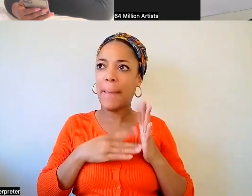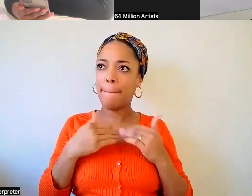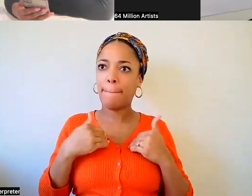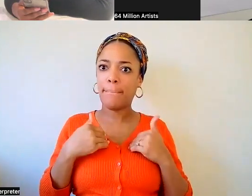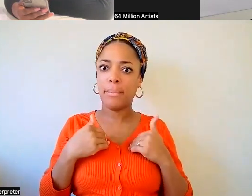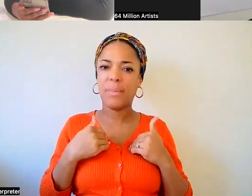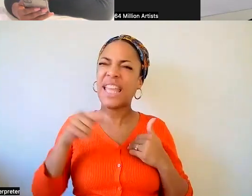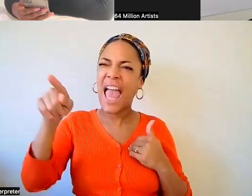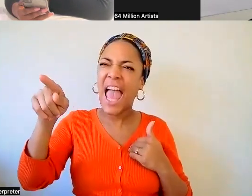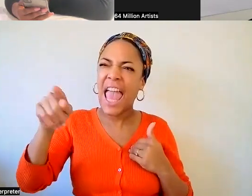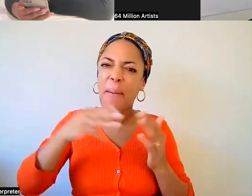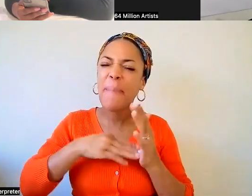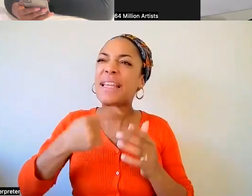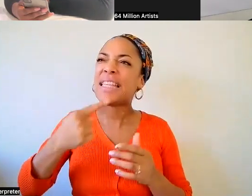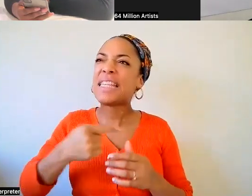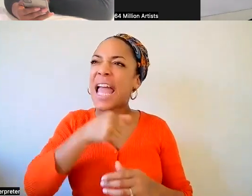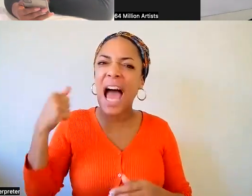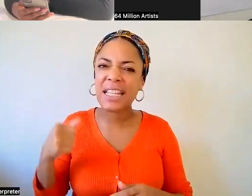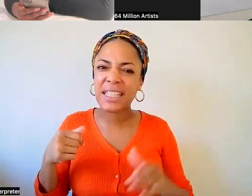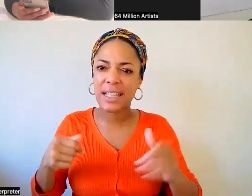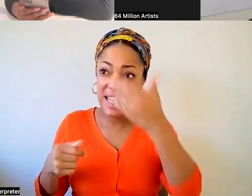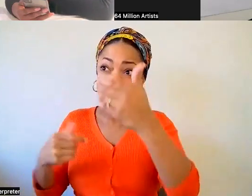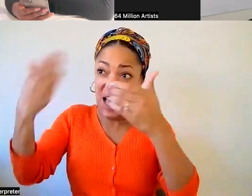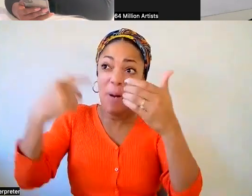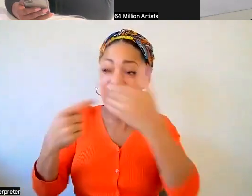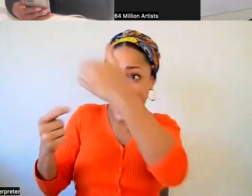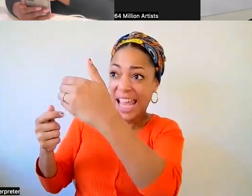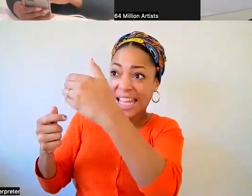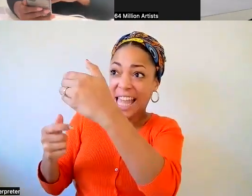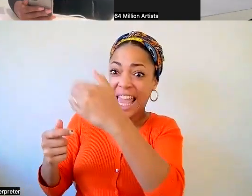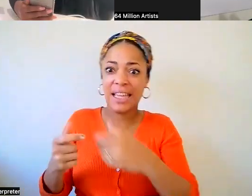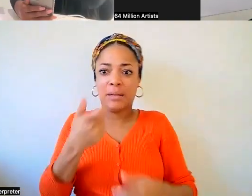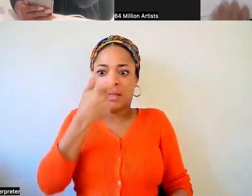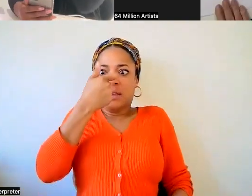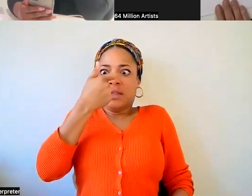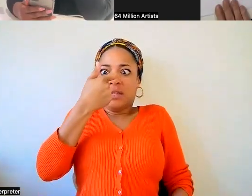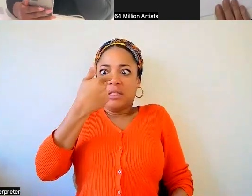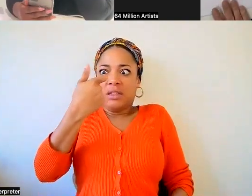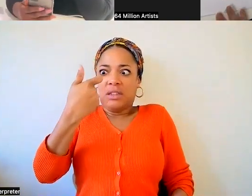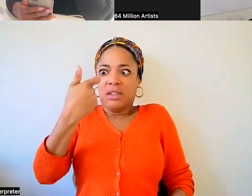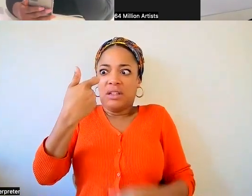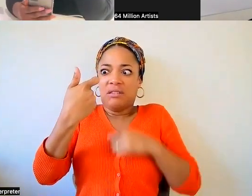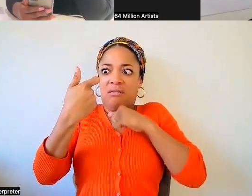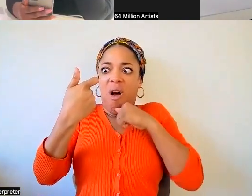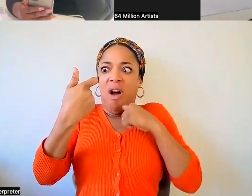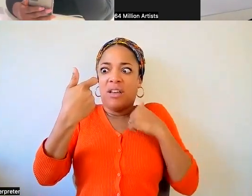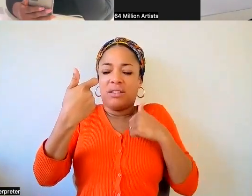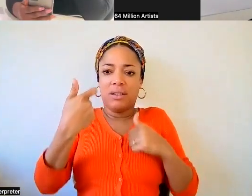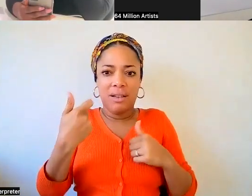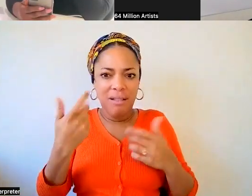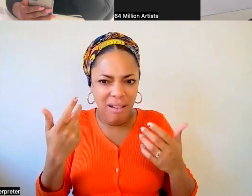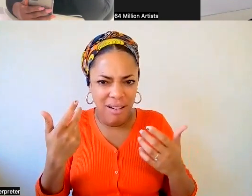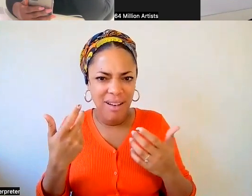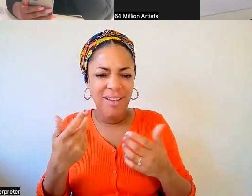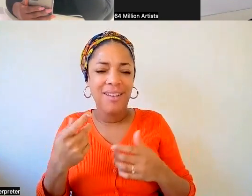you're the mean. Say nice. Hold the phone up. Got Michael Rosen, say nice. And it happens to me all the time. And then I discovered